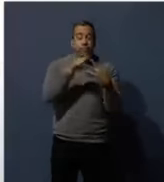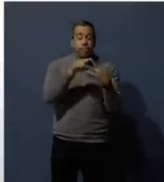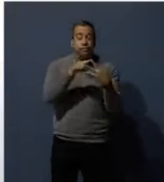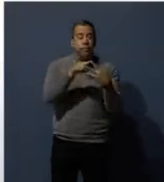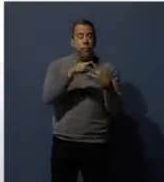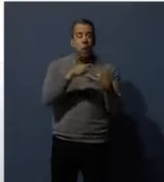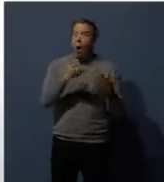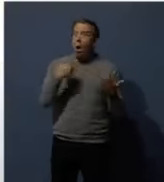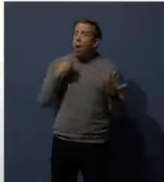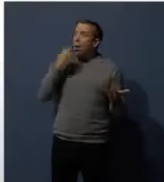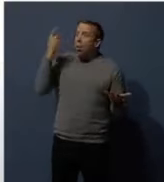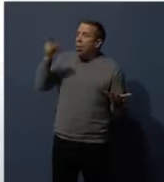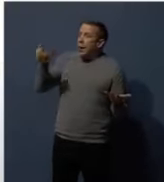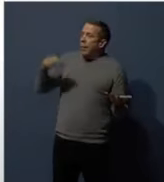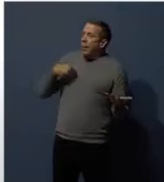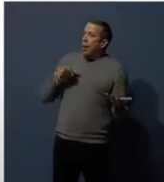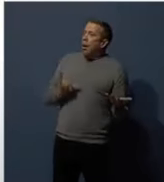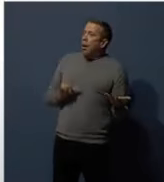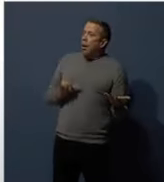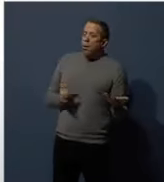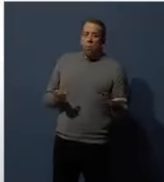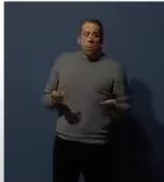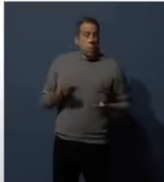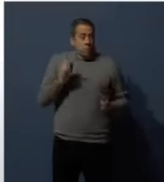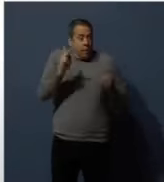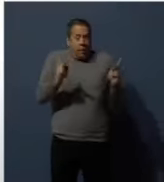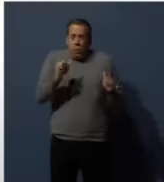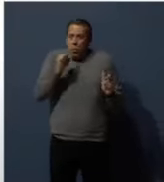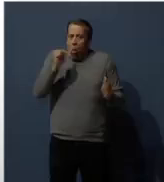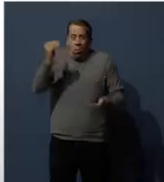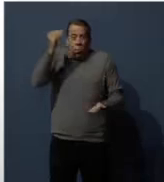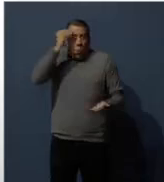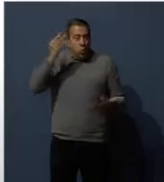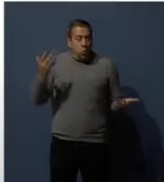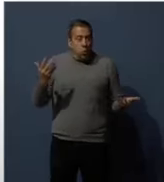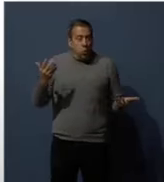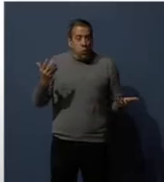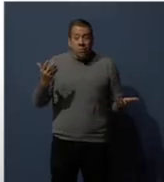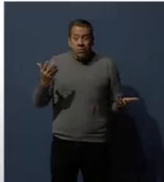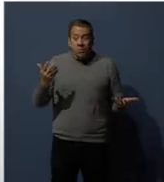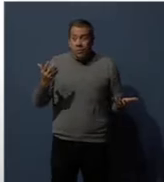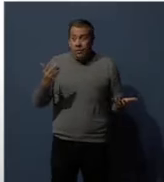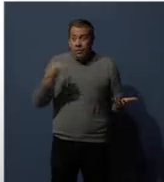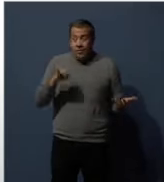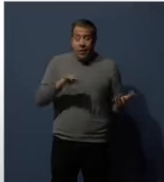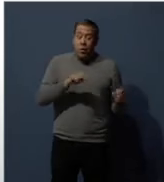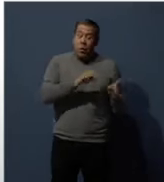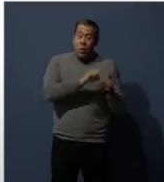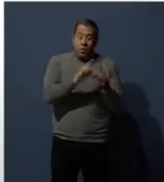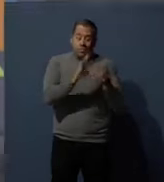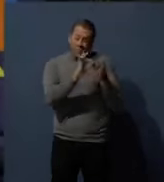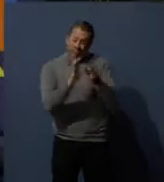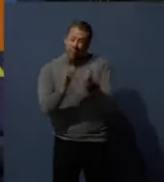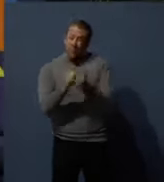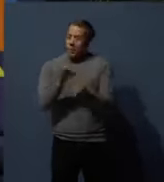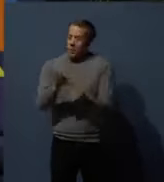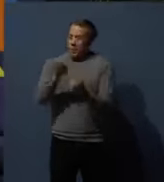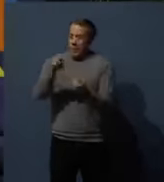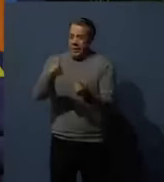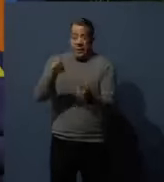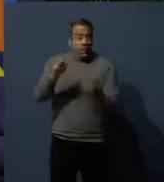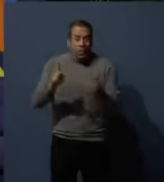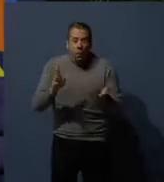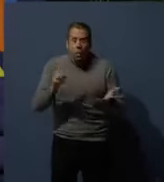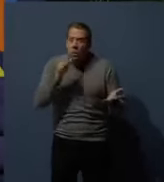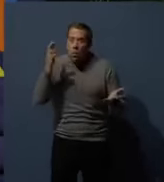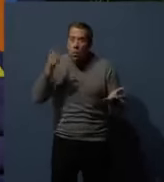that there's a need. A lot of times people don't know, and I'll connect this to special needs or disability ministry, a lot of times they don't know it exists in